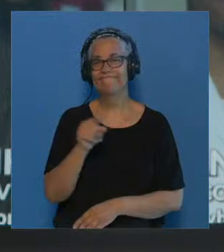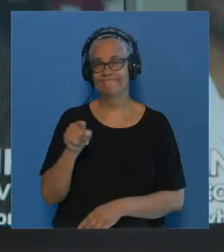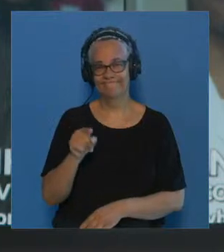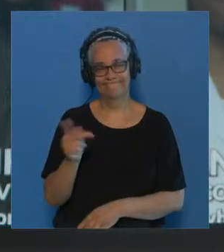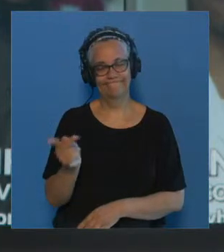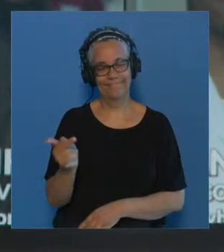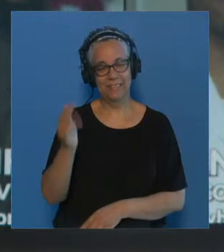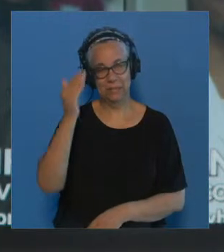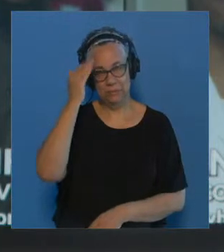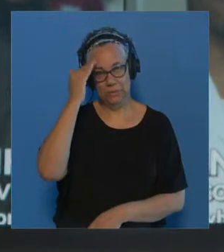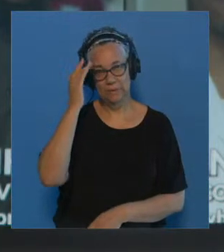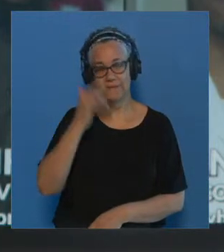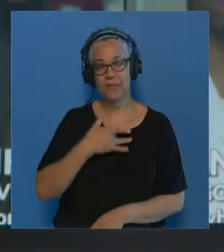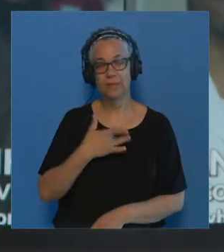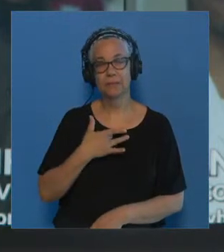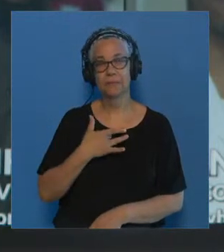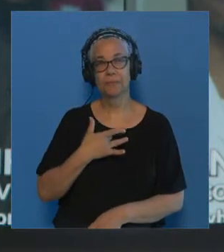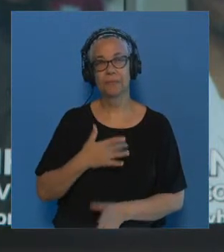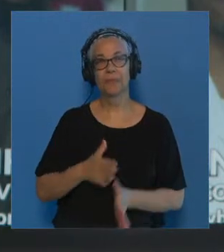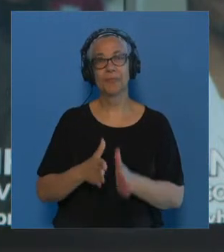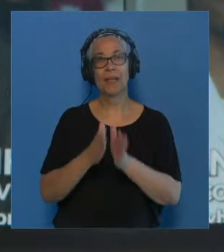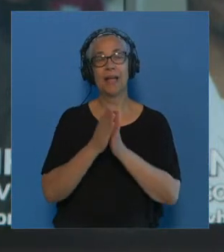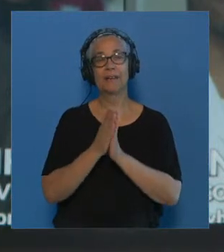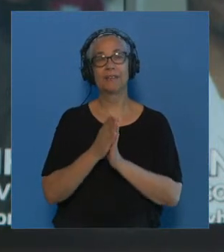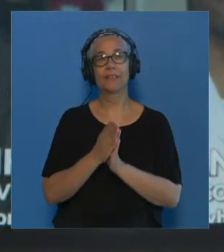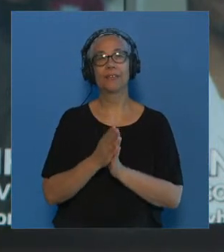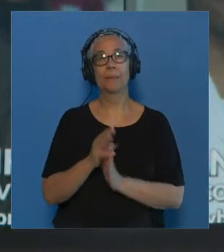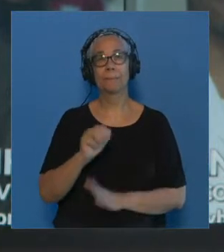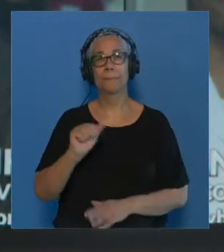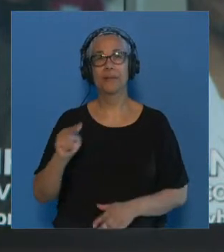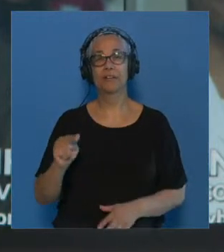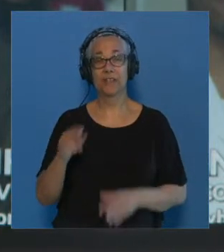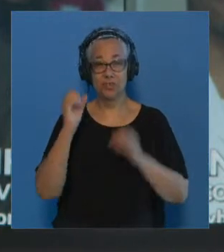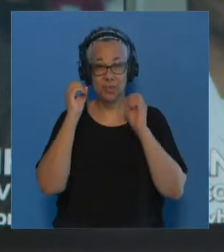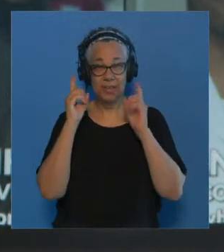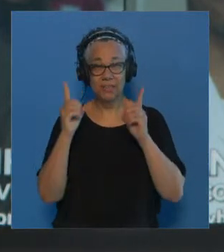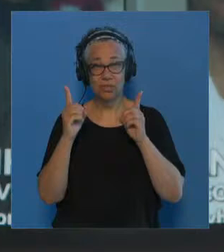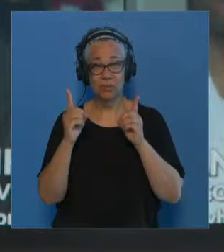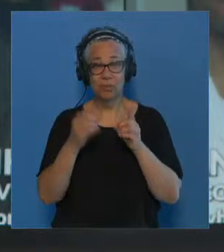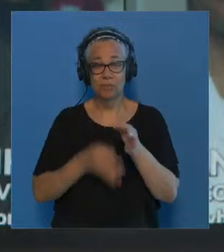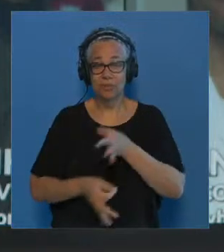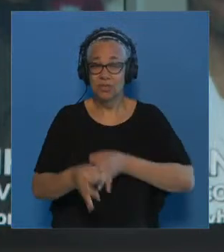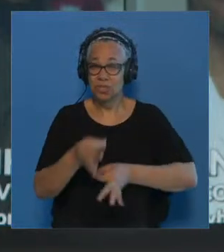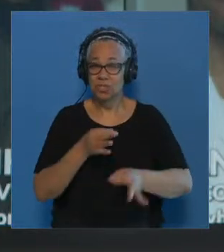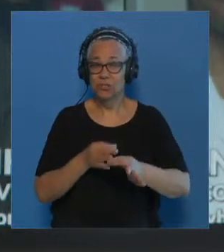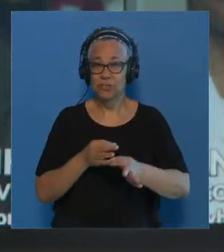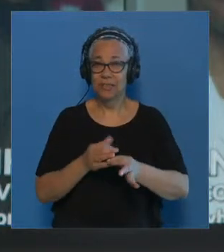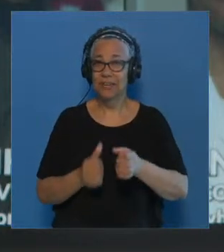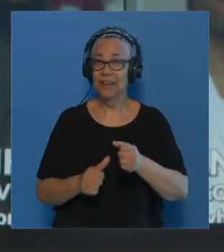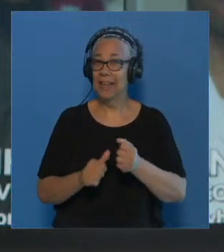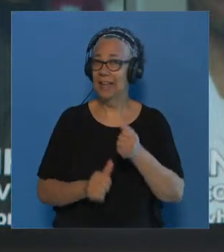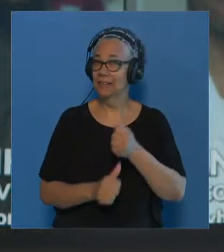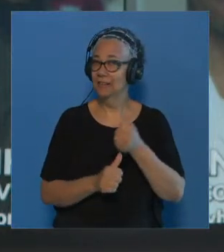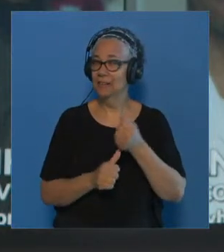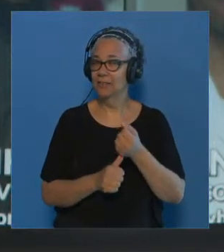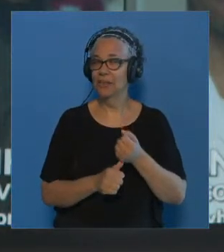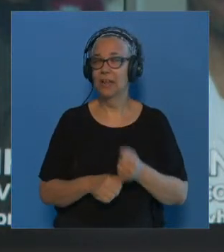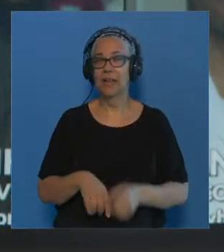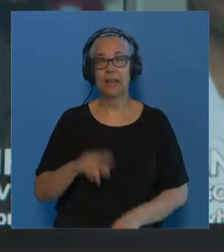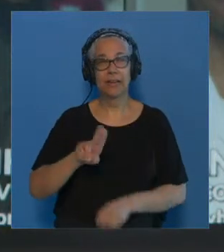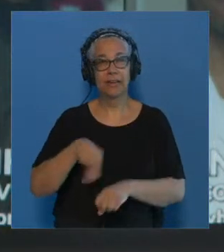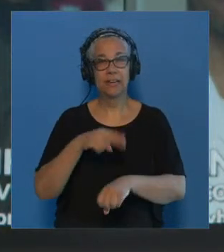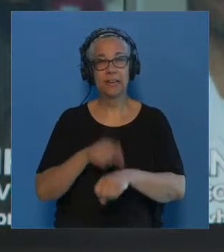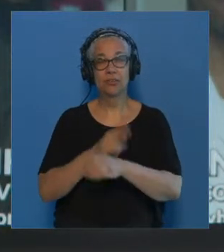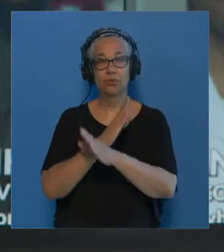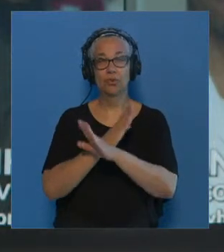like. I've asked the Minister of Education, Diallo Rabane, to serve as the Acting Minister of National Security, and the Minister for the Cabinet